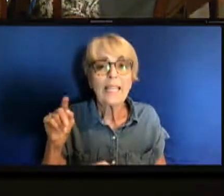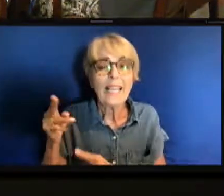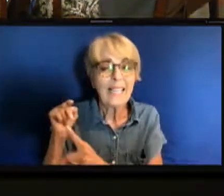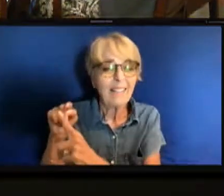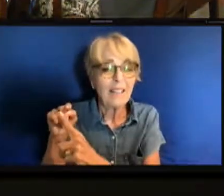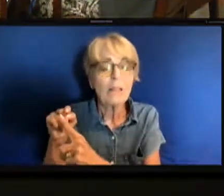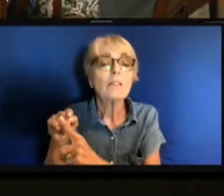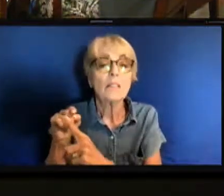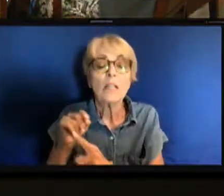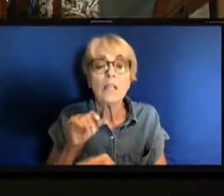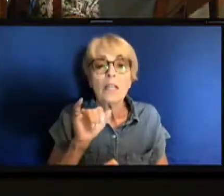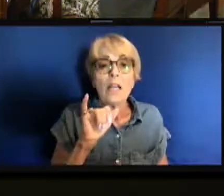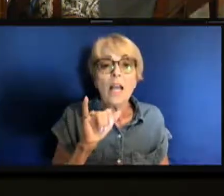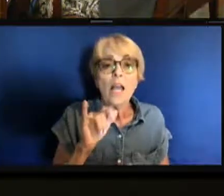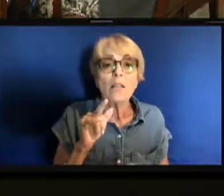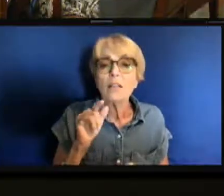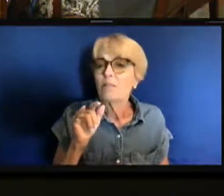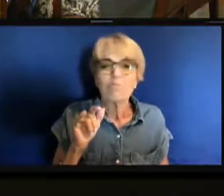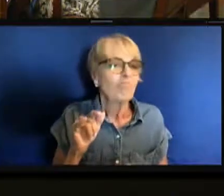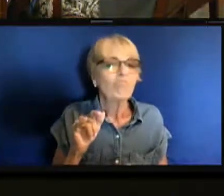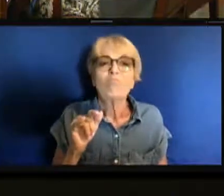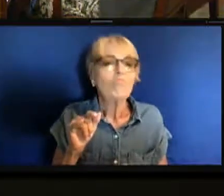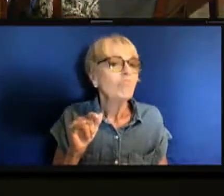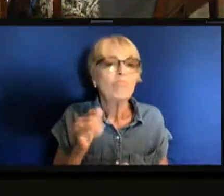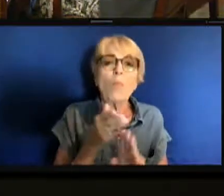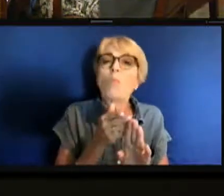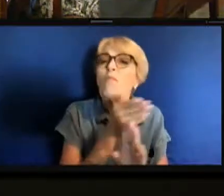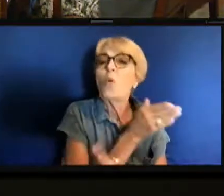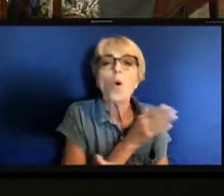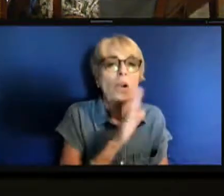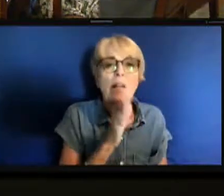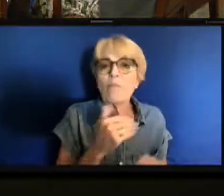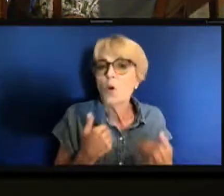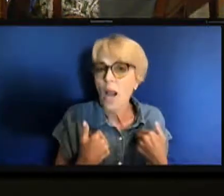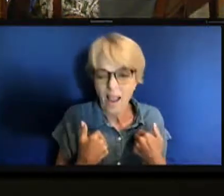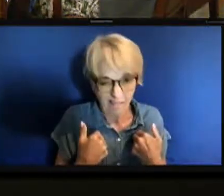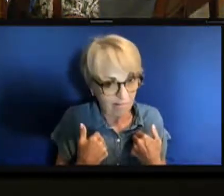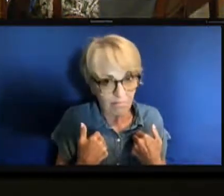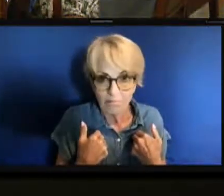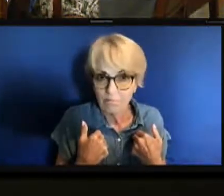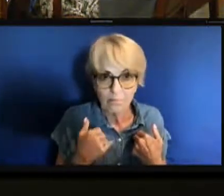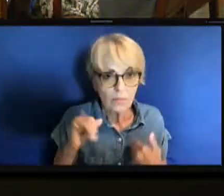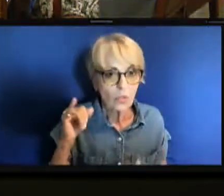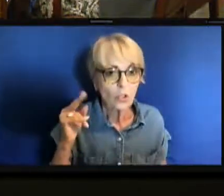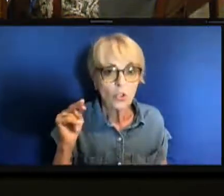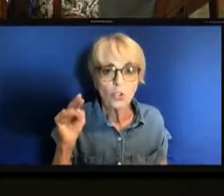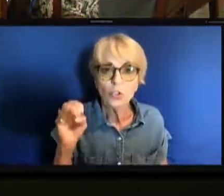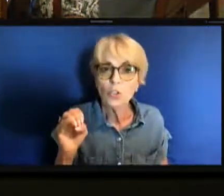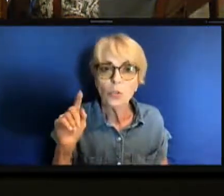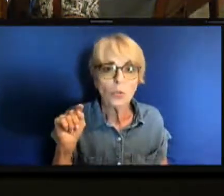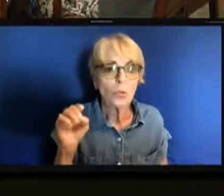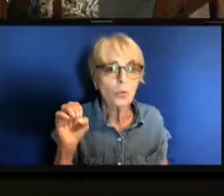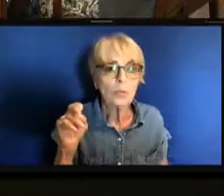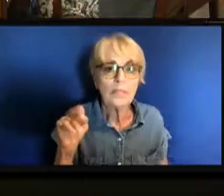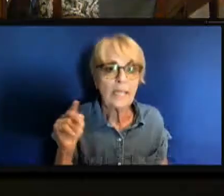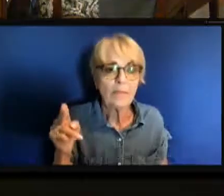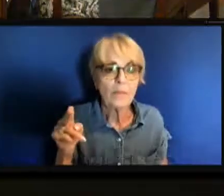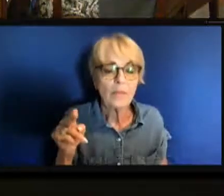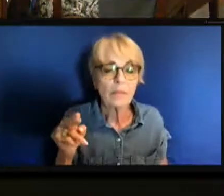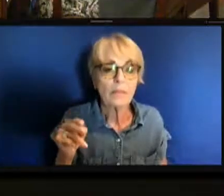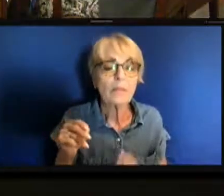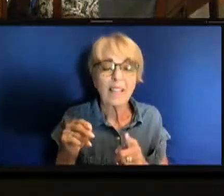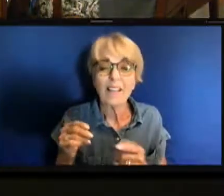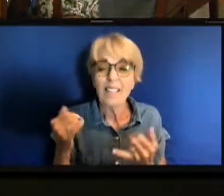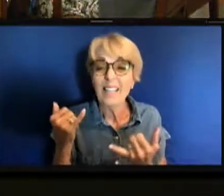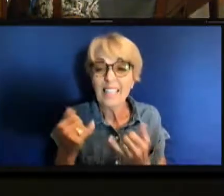never had a Juneteenth celebration before, or ran a Juneteenth celebration. They had not prior to this year. There